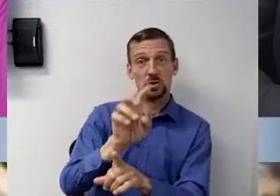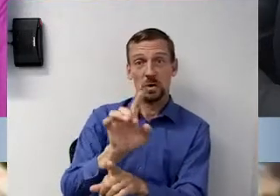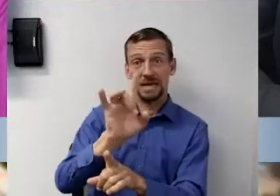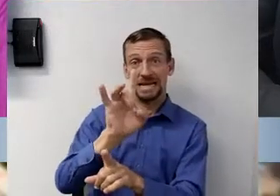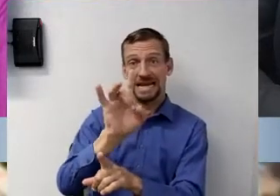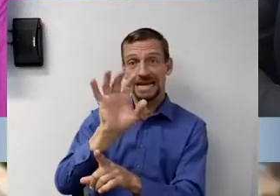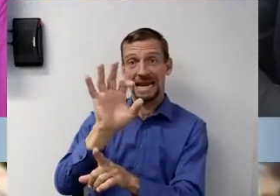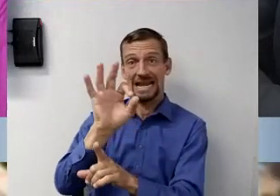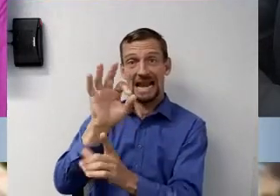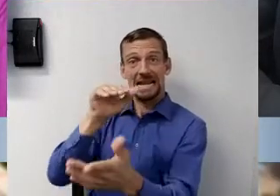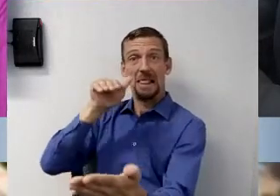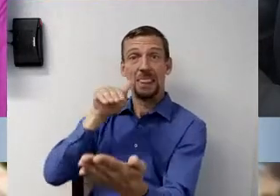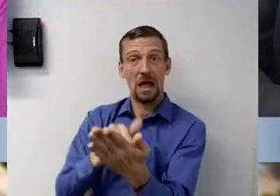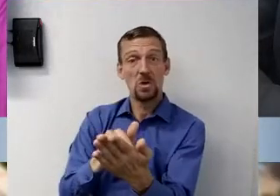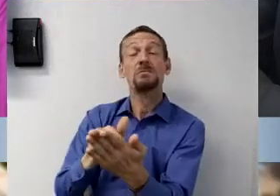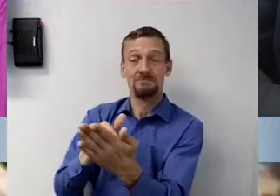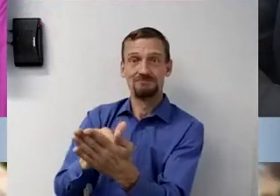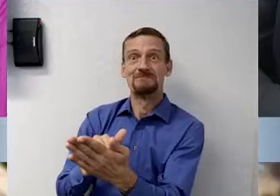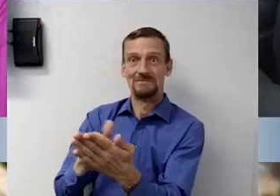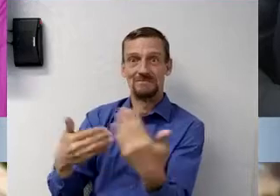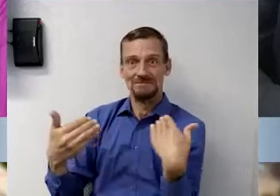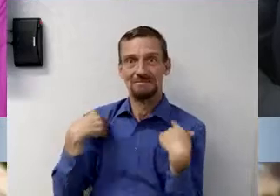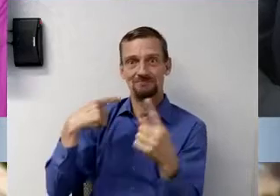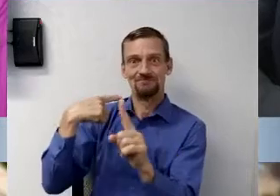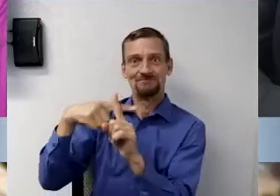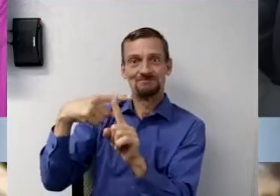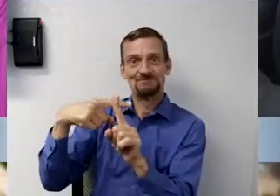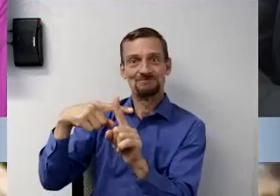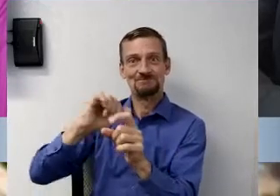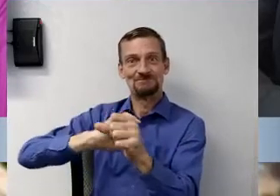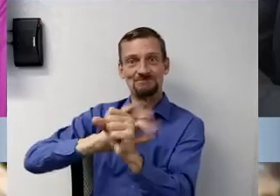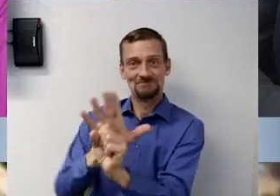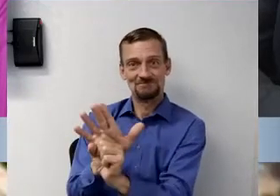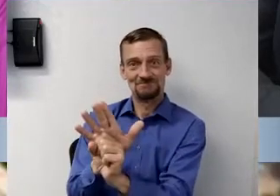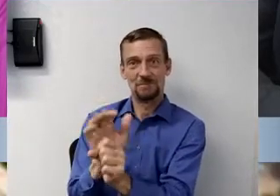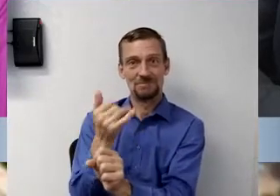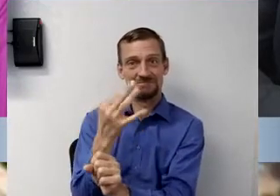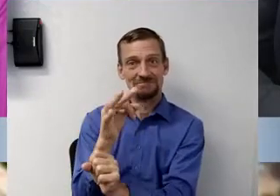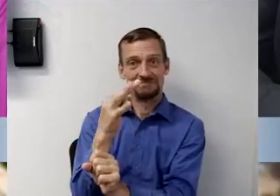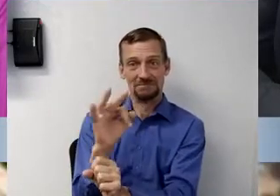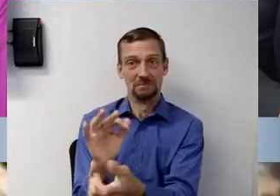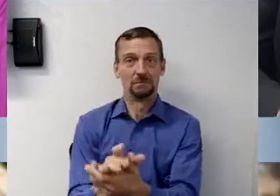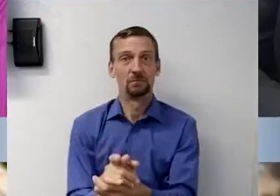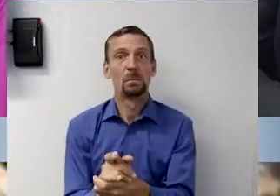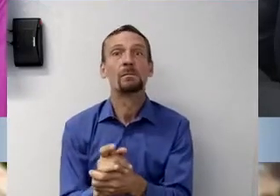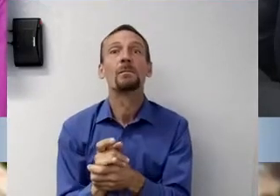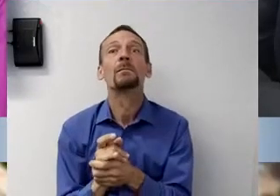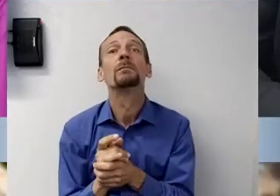289,000 of them have tested positive for the COVID-19